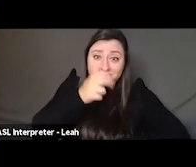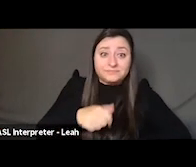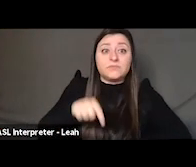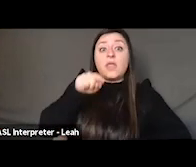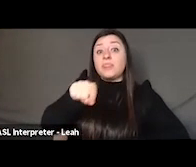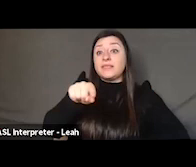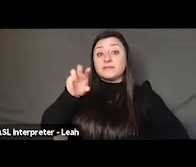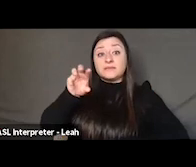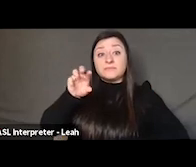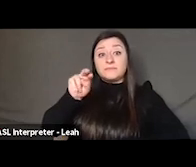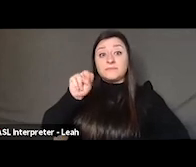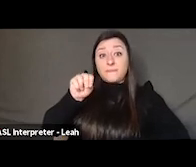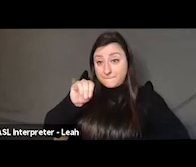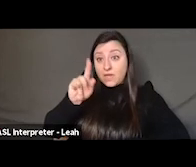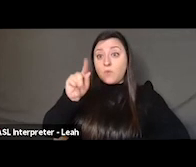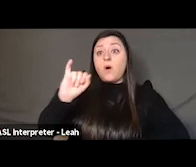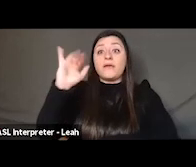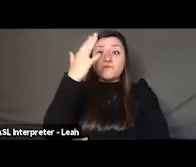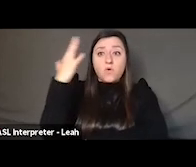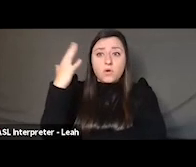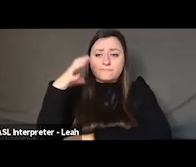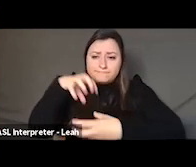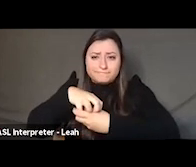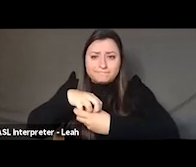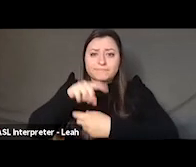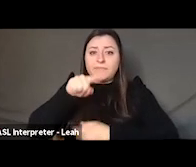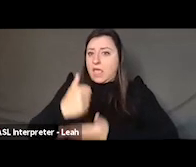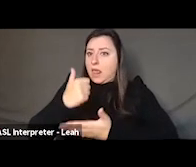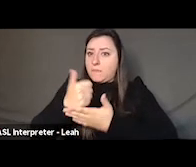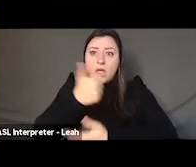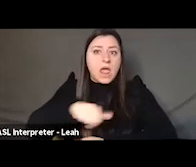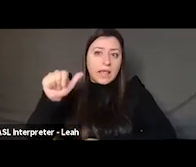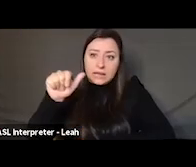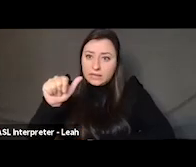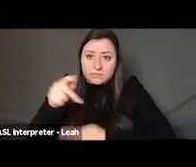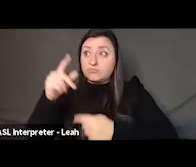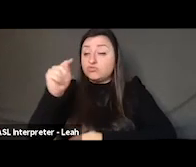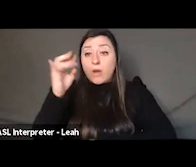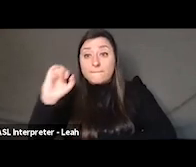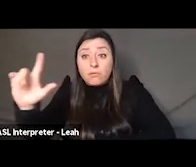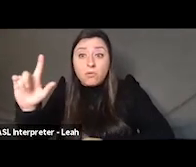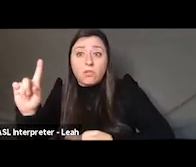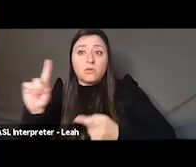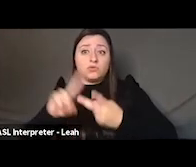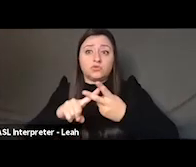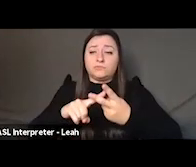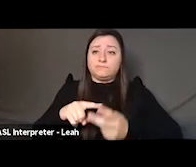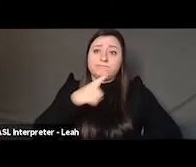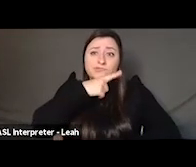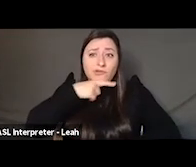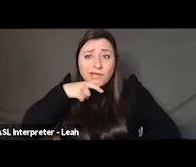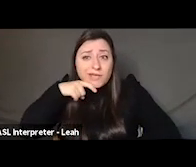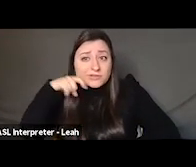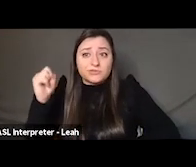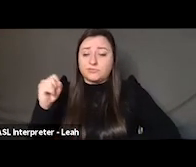They work in any environmental condition from tropical environments to harsh deserts. They are fast growing, and very importantly,